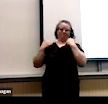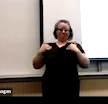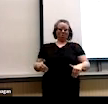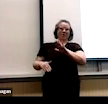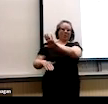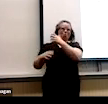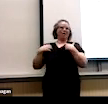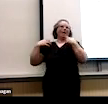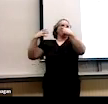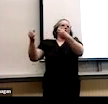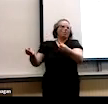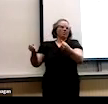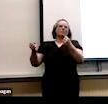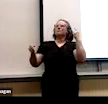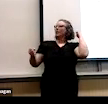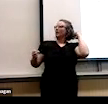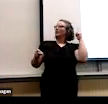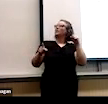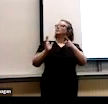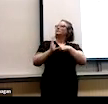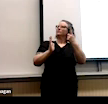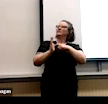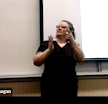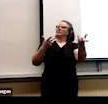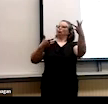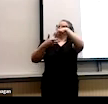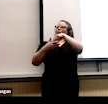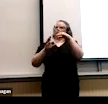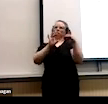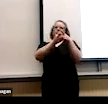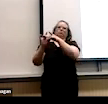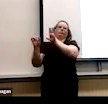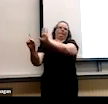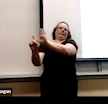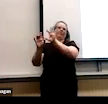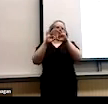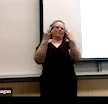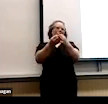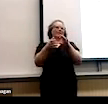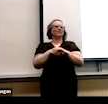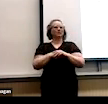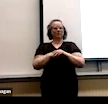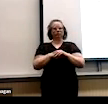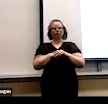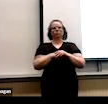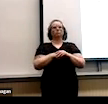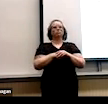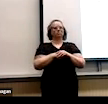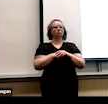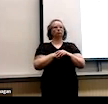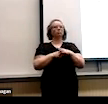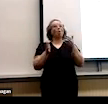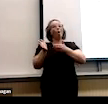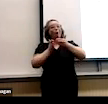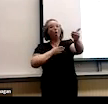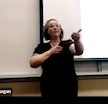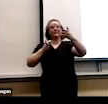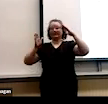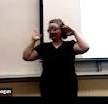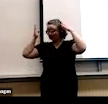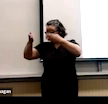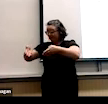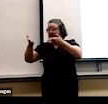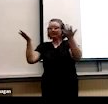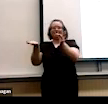want to make sure that we consider all spheres of health. So, we've talked a lot about sort of the medical side. I wanted to give the example that many of our patients